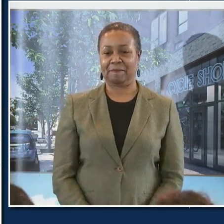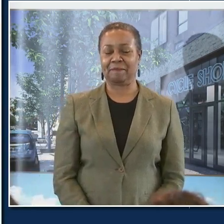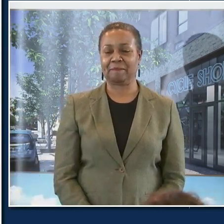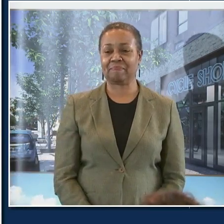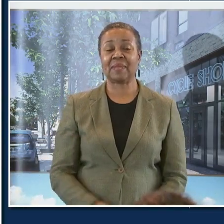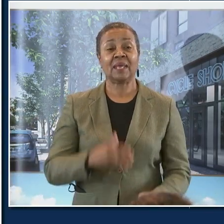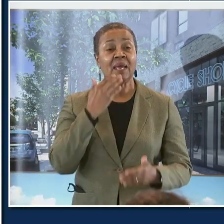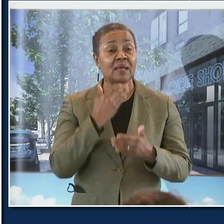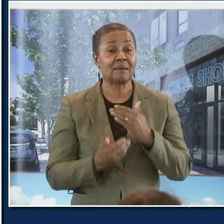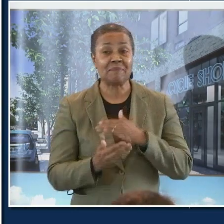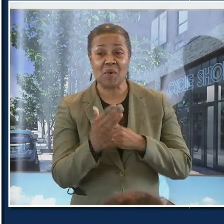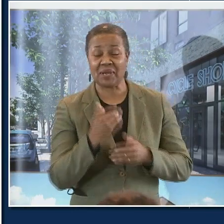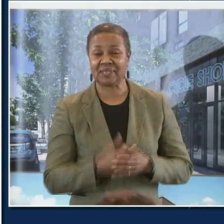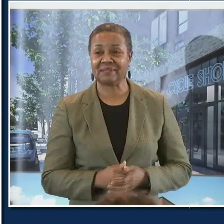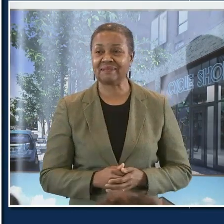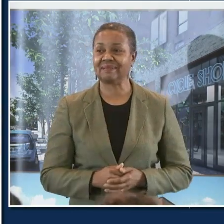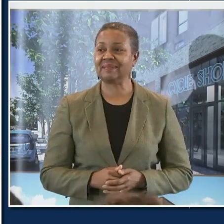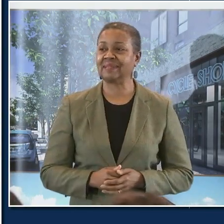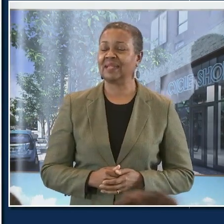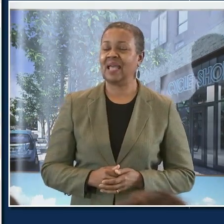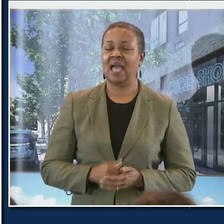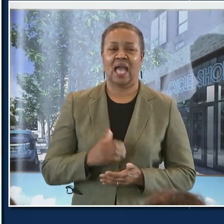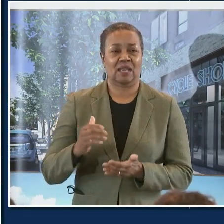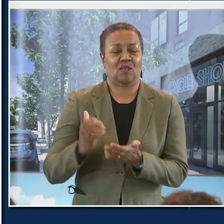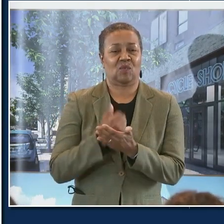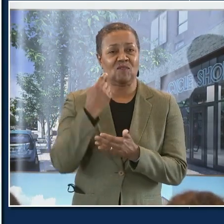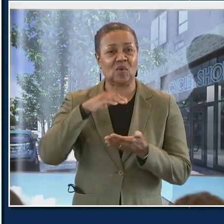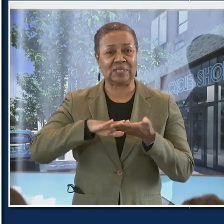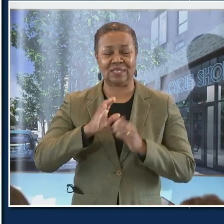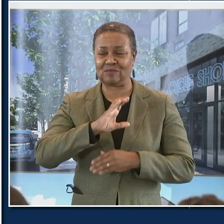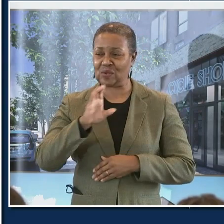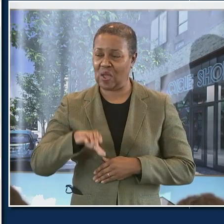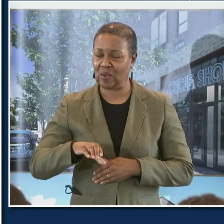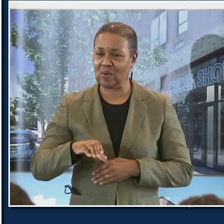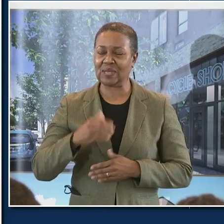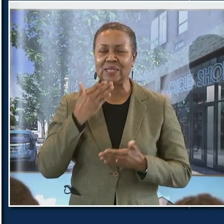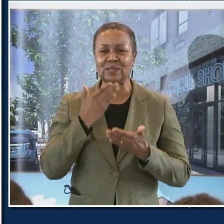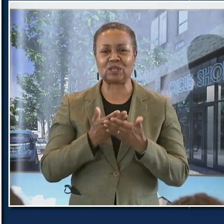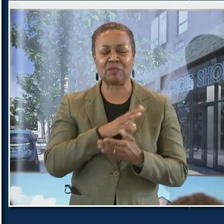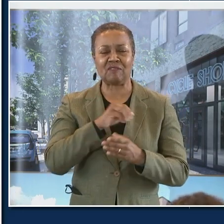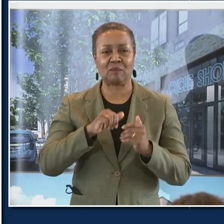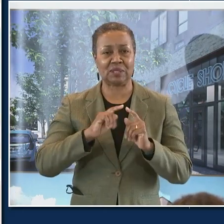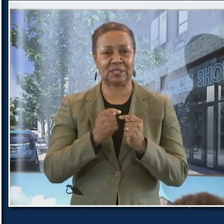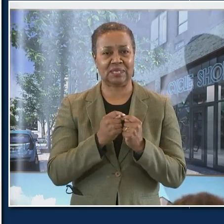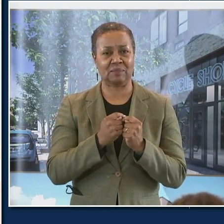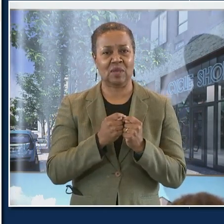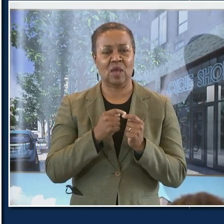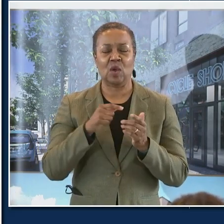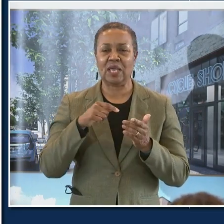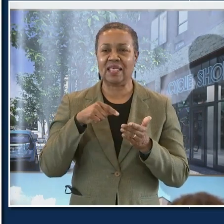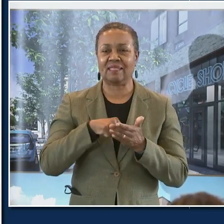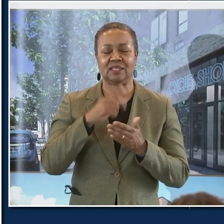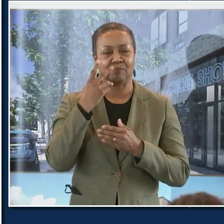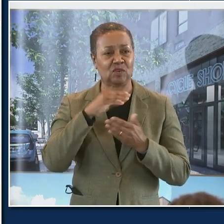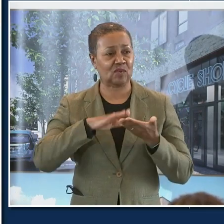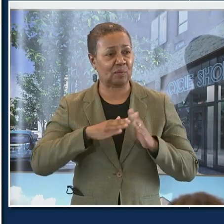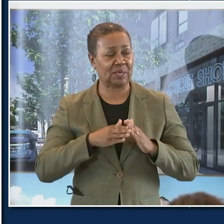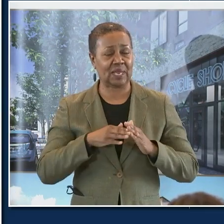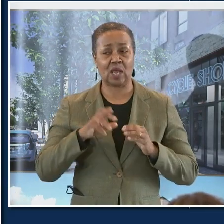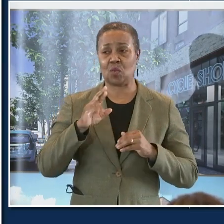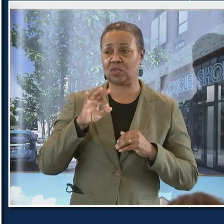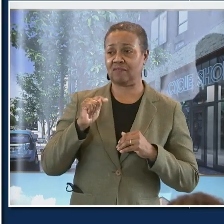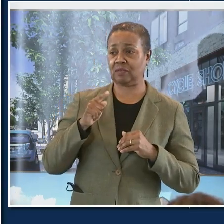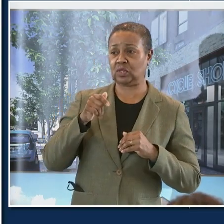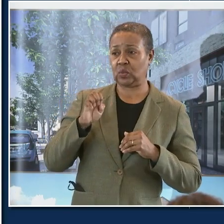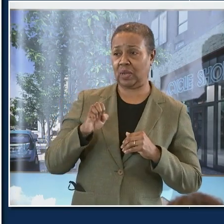Good morning, good morning. Another win for the city. It's wonderful to be a part of a team building such a beautiful community at Roosevelt Square.